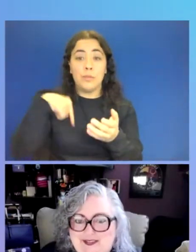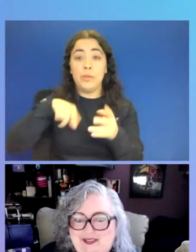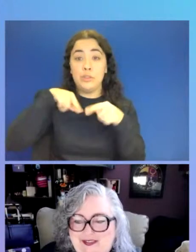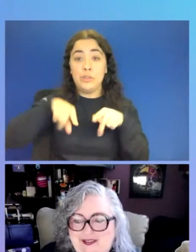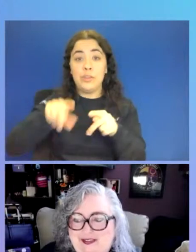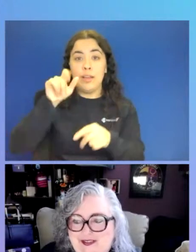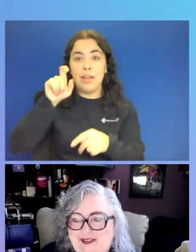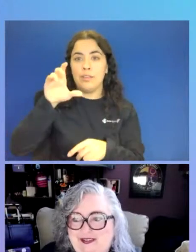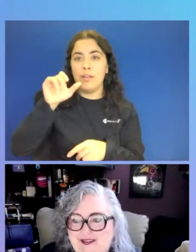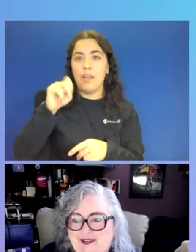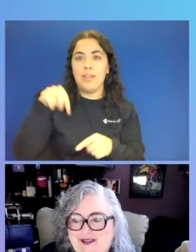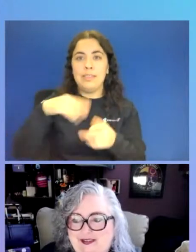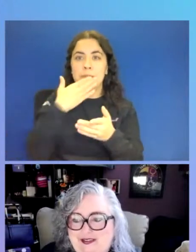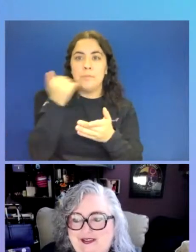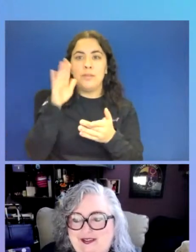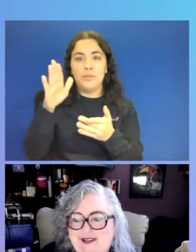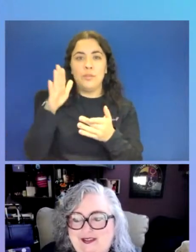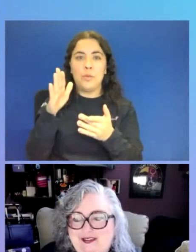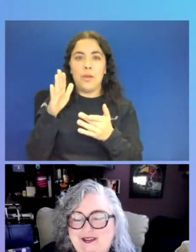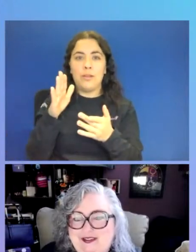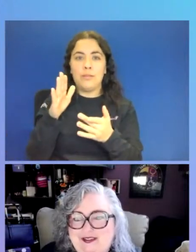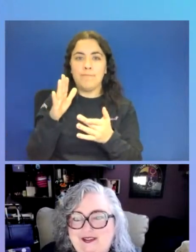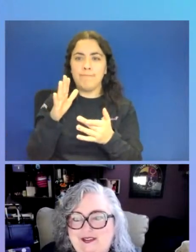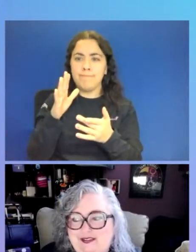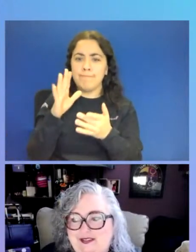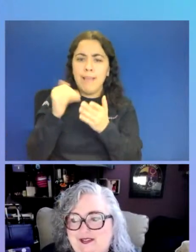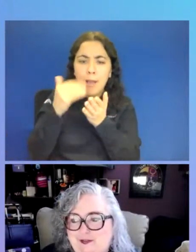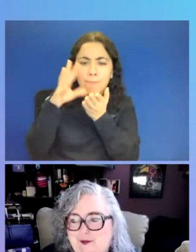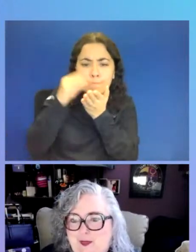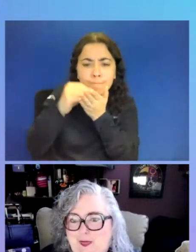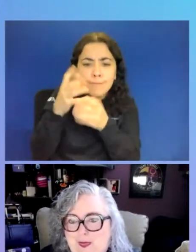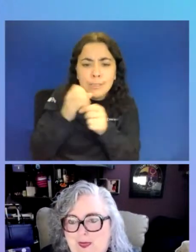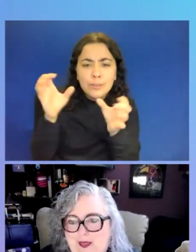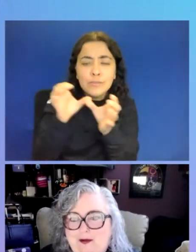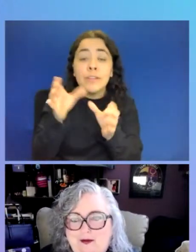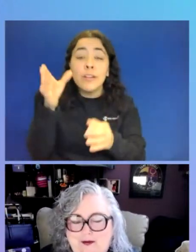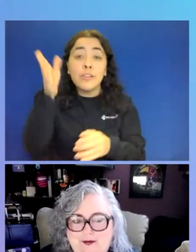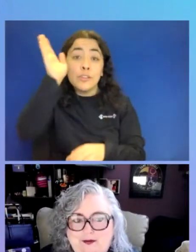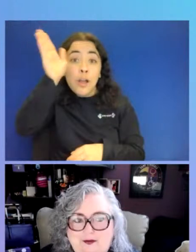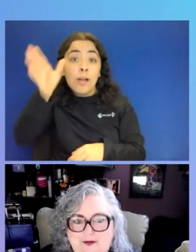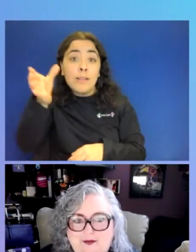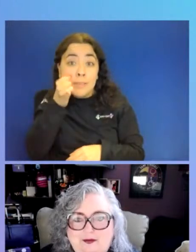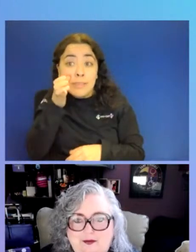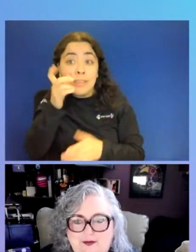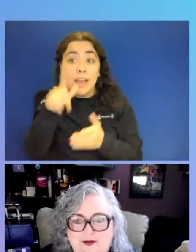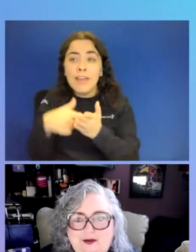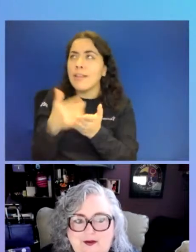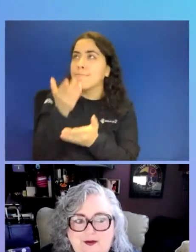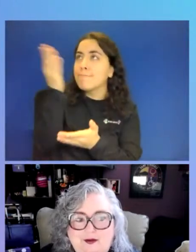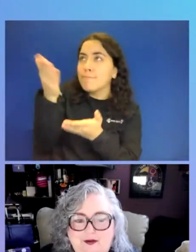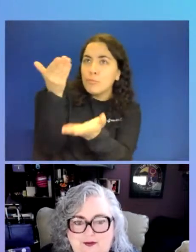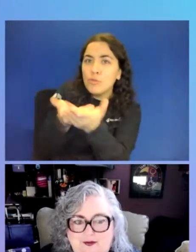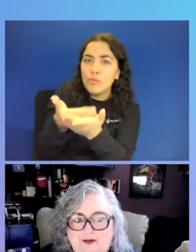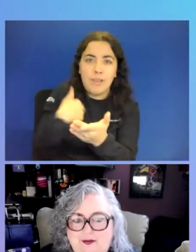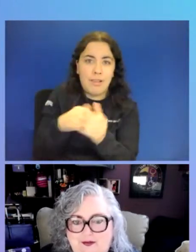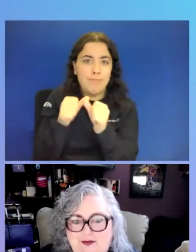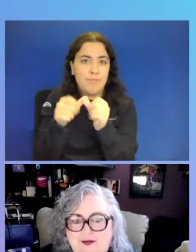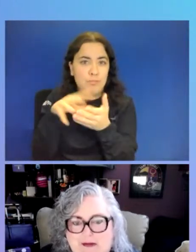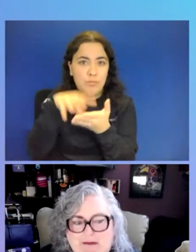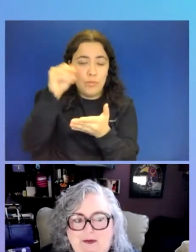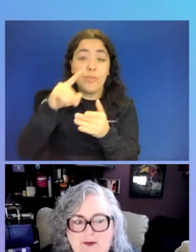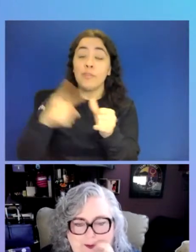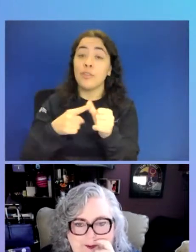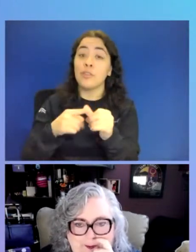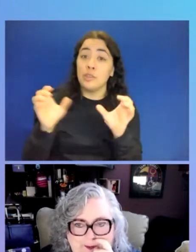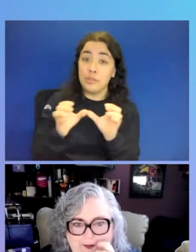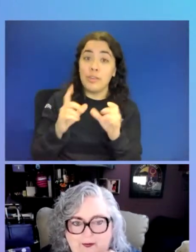the talks, and you would submit that as proof that you are continually learning. So you get certified first, then you